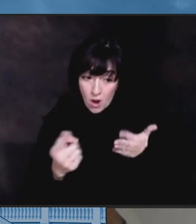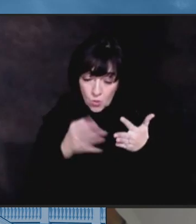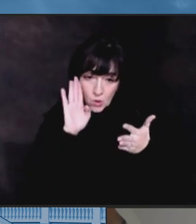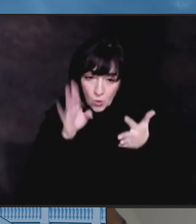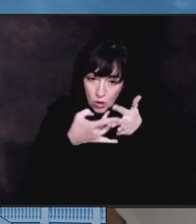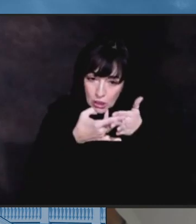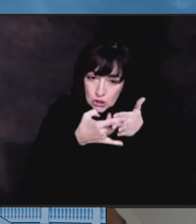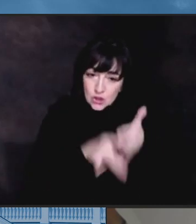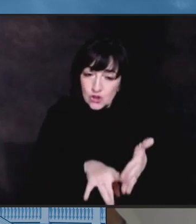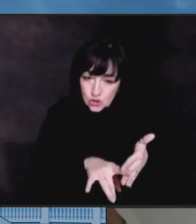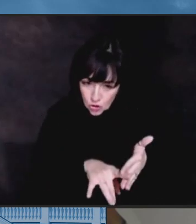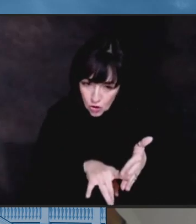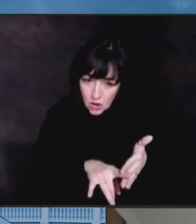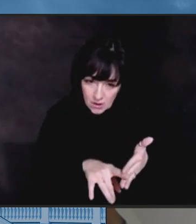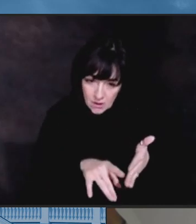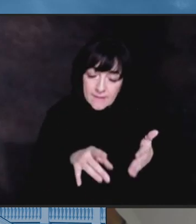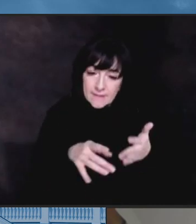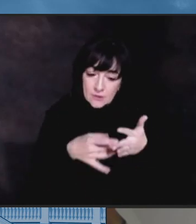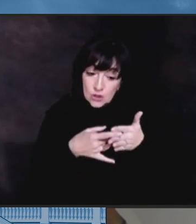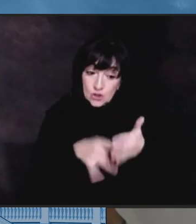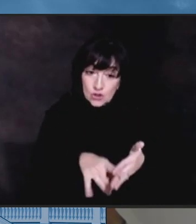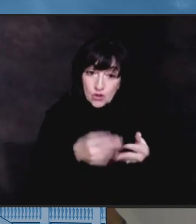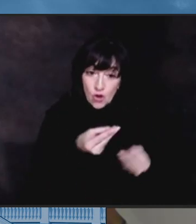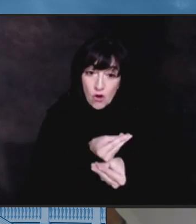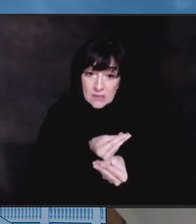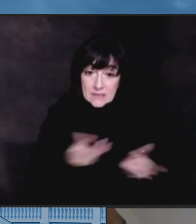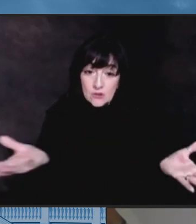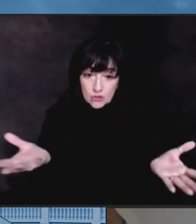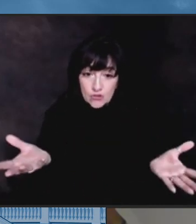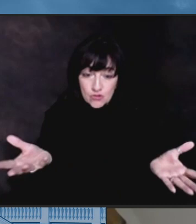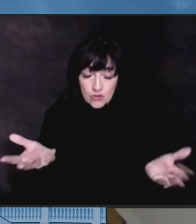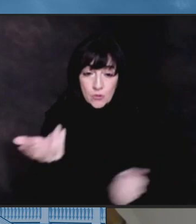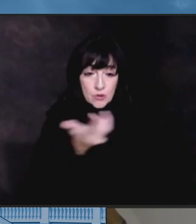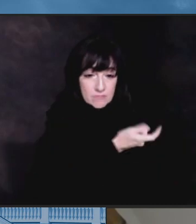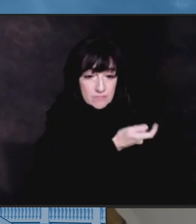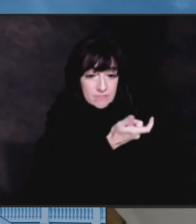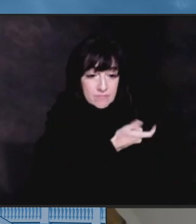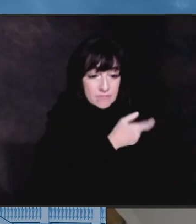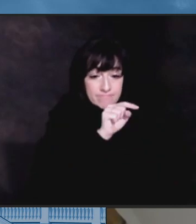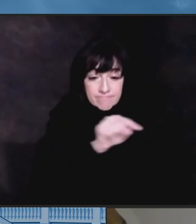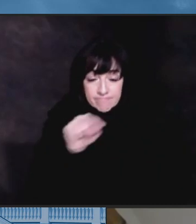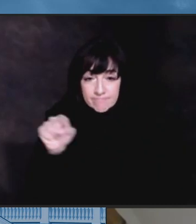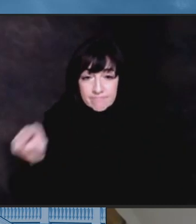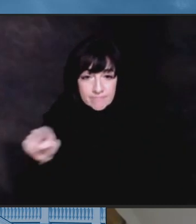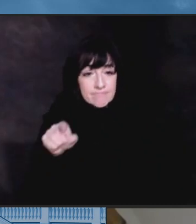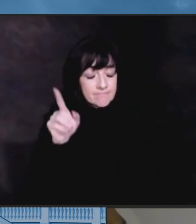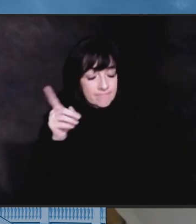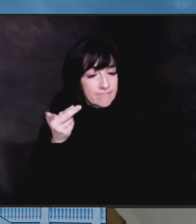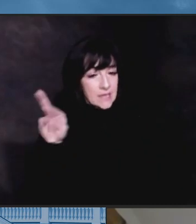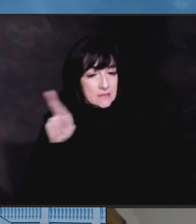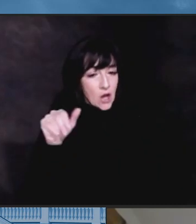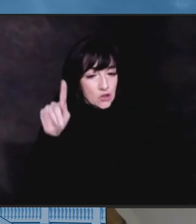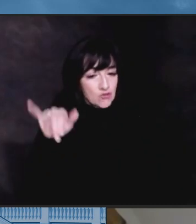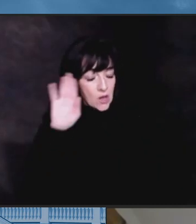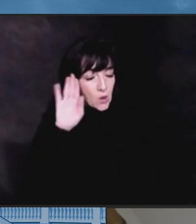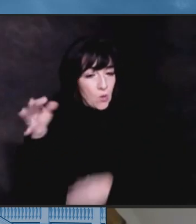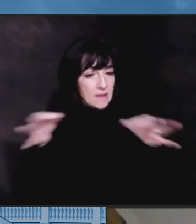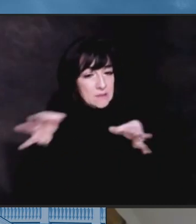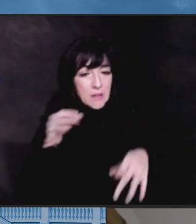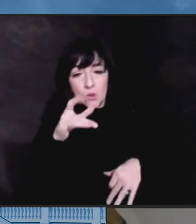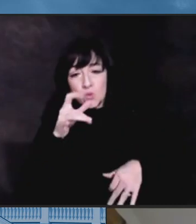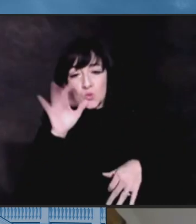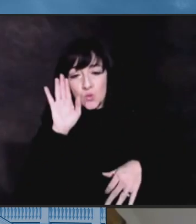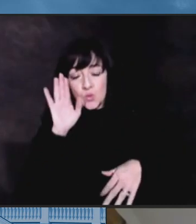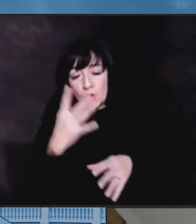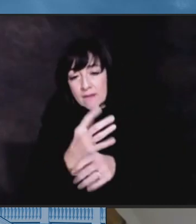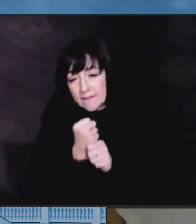we'll be able to distribute to those populations that Dr. Rattay is going to talk about in a minute. But in the meantime, we